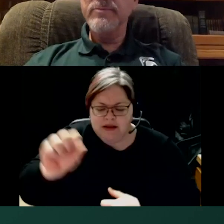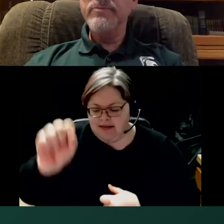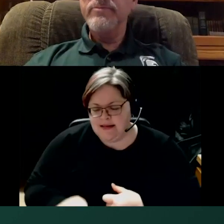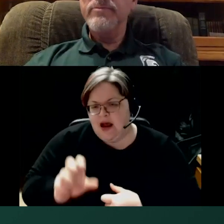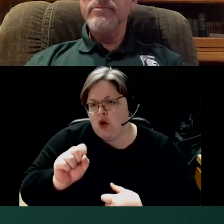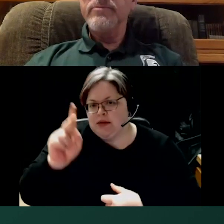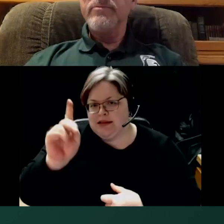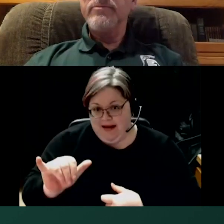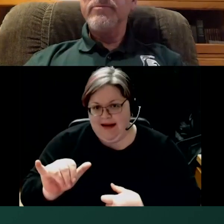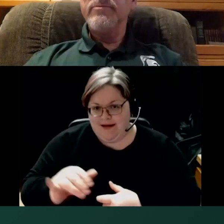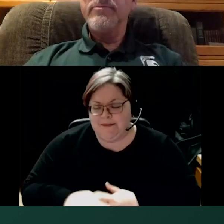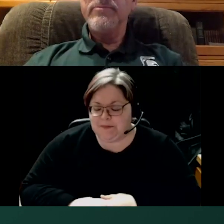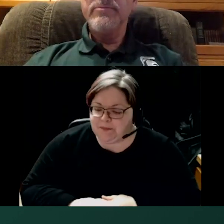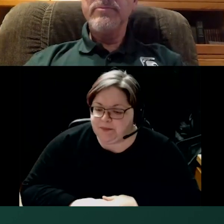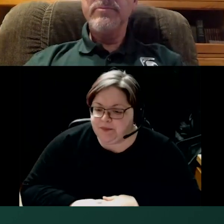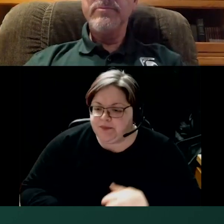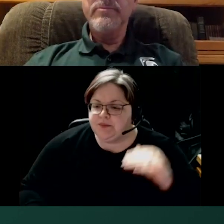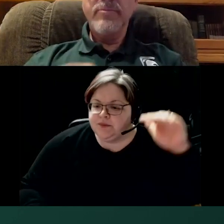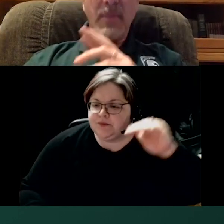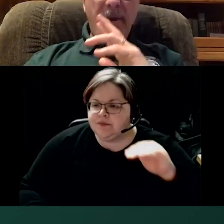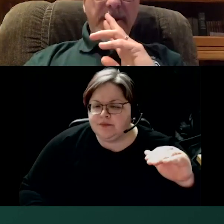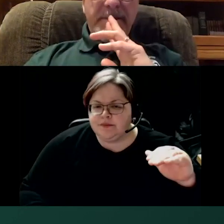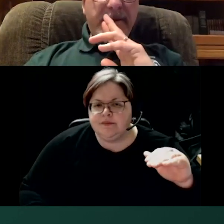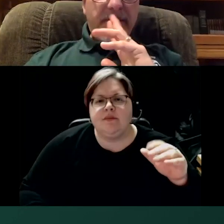Here's a fun one. How old are the stars?